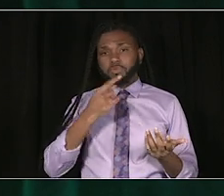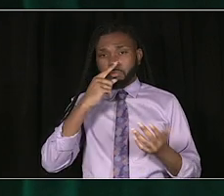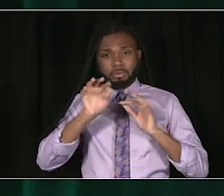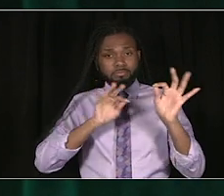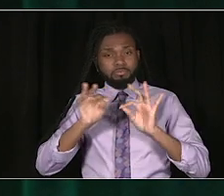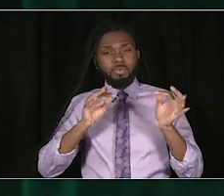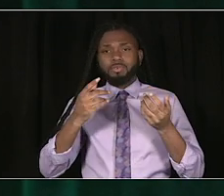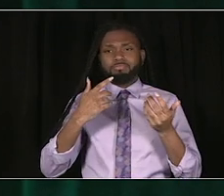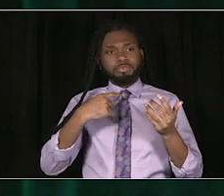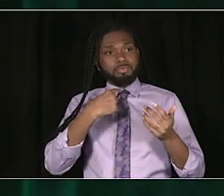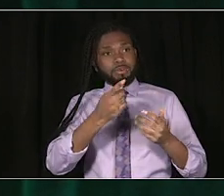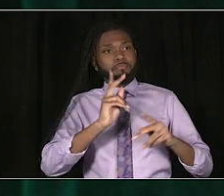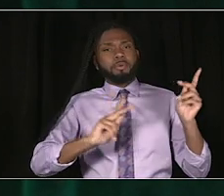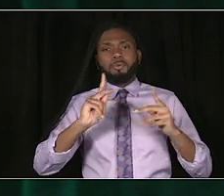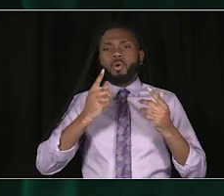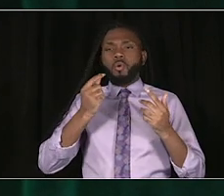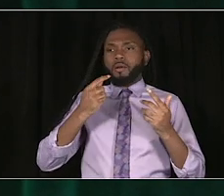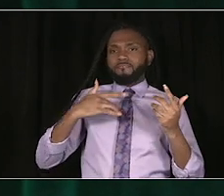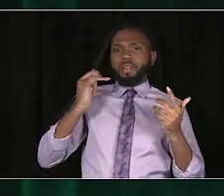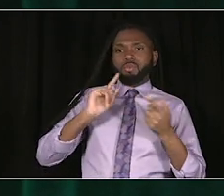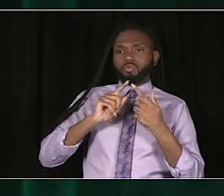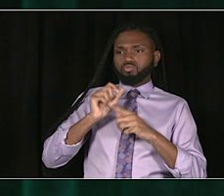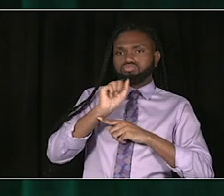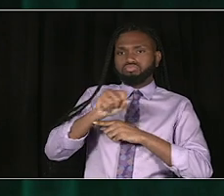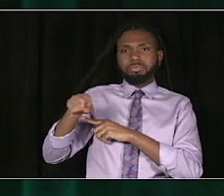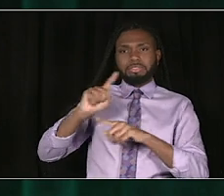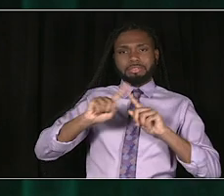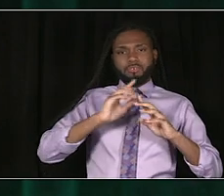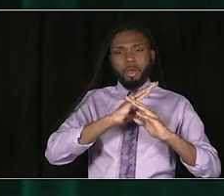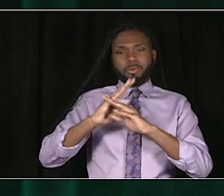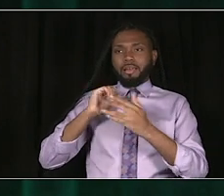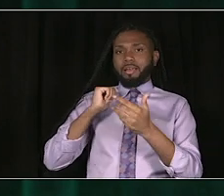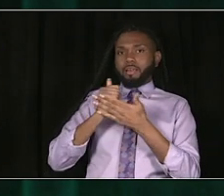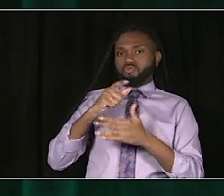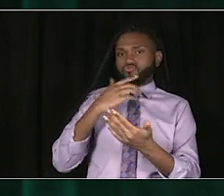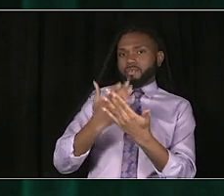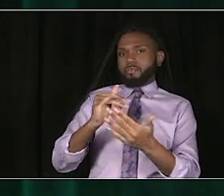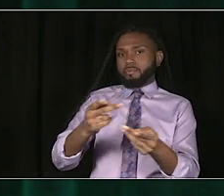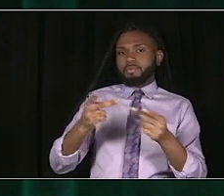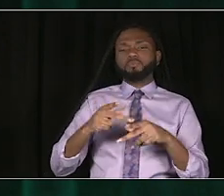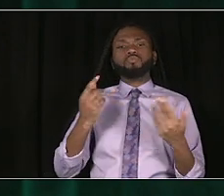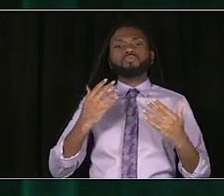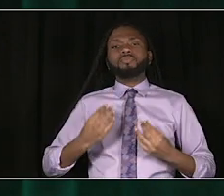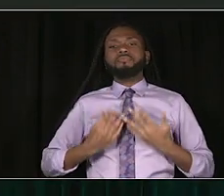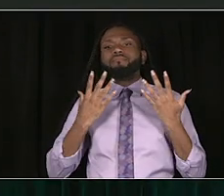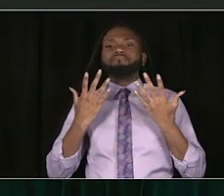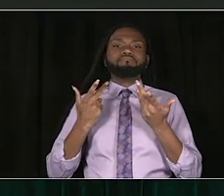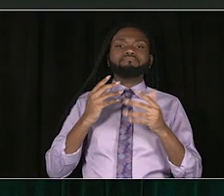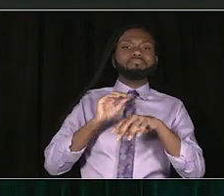to overcome the obstacles that get you to that place? I mean, what kind of advice would you give to young women who want to pursue the